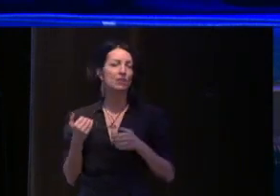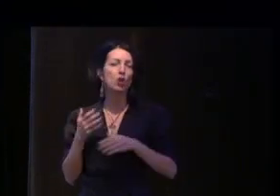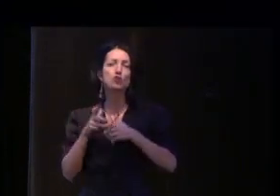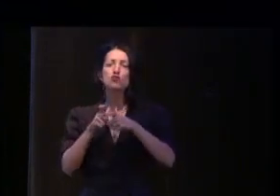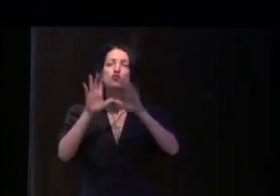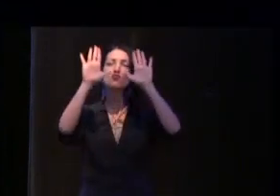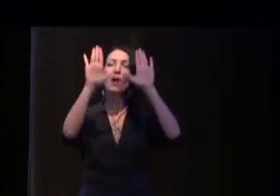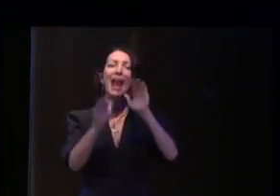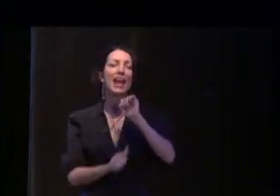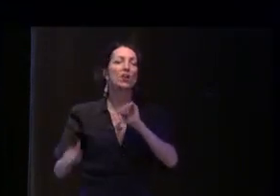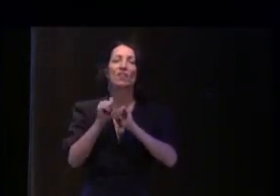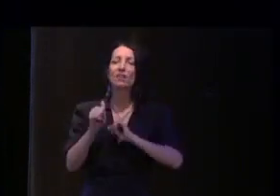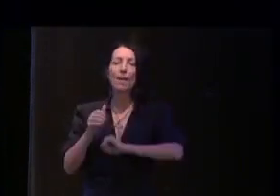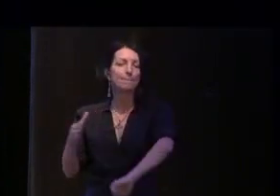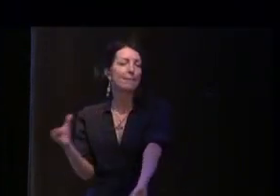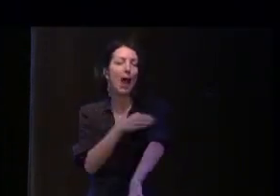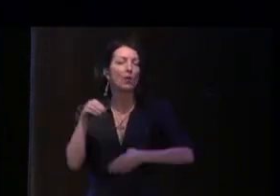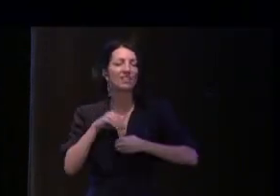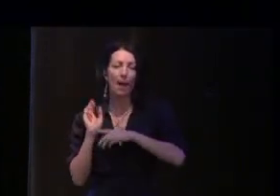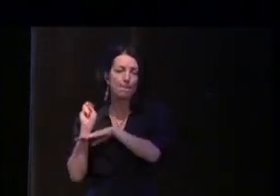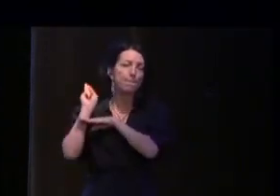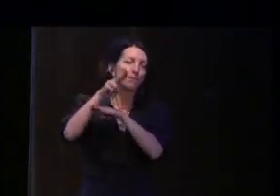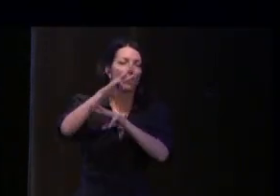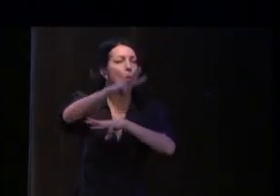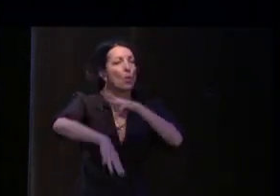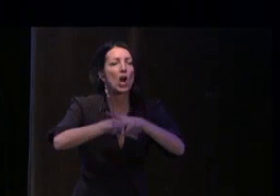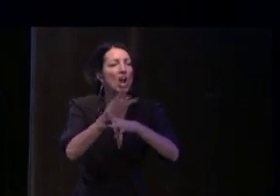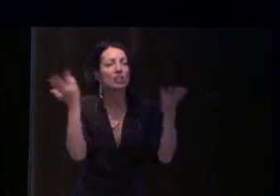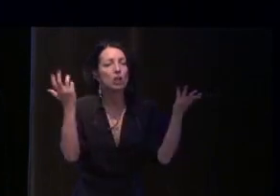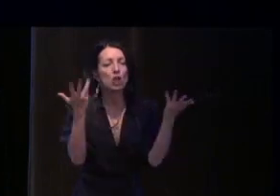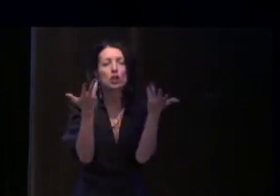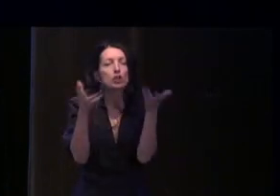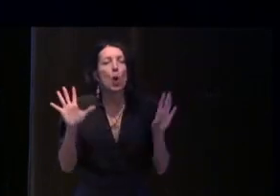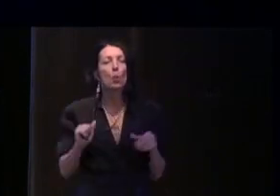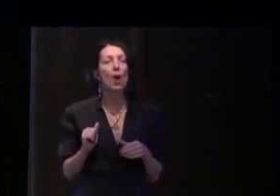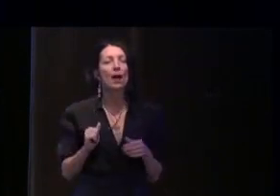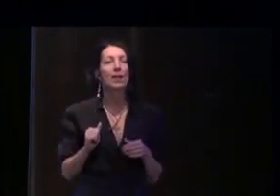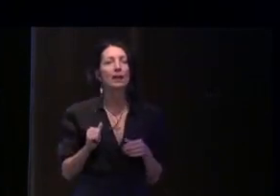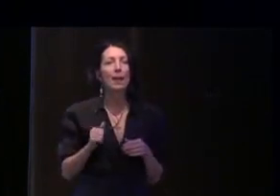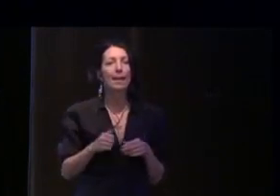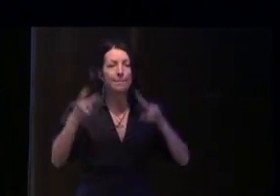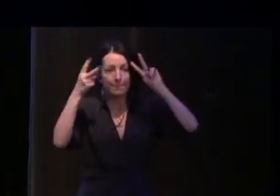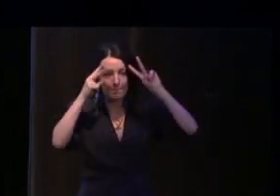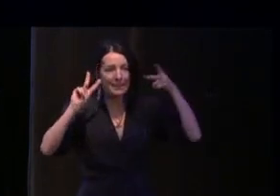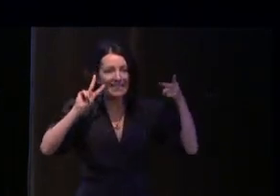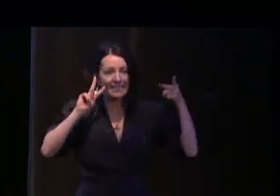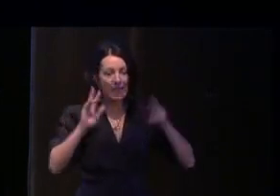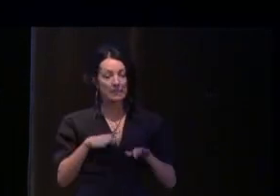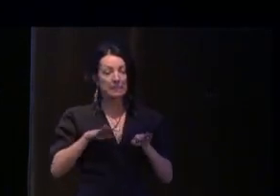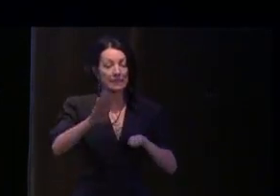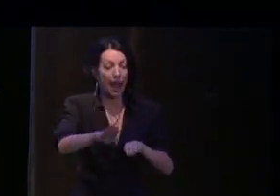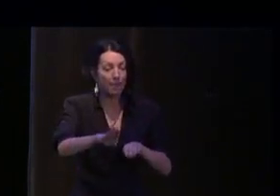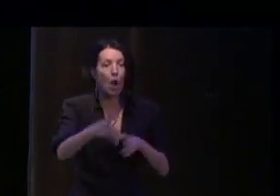seeming power of the world. You don't want to take a misstep. You want to have such